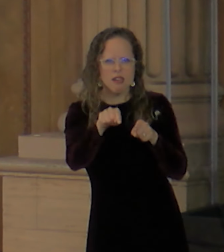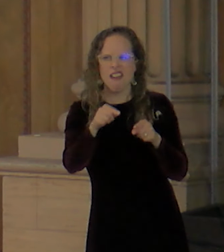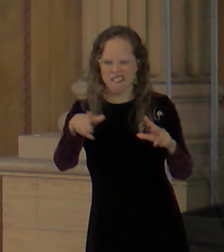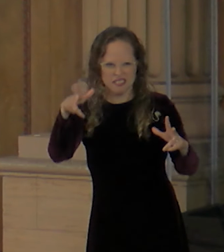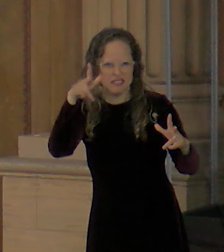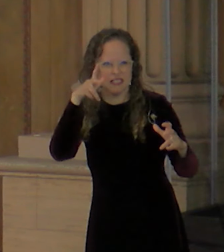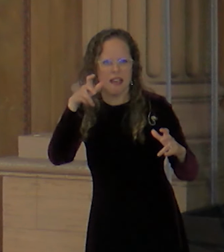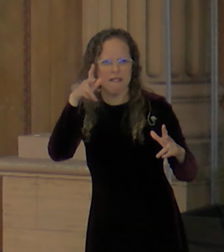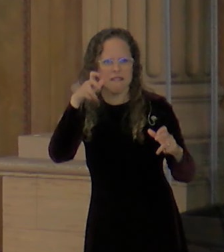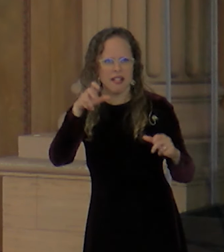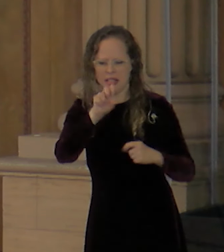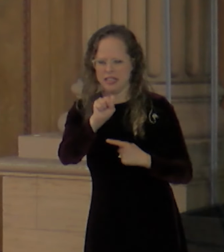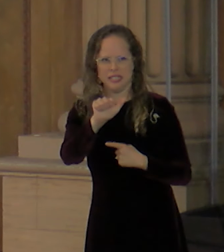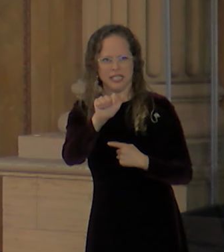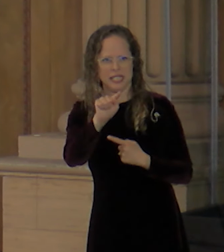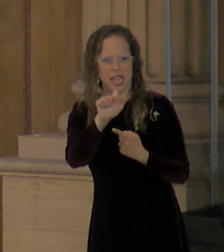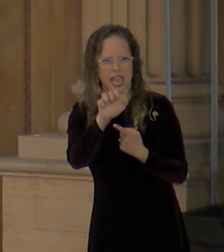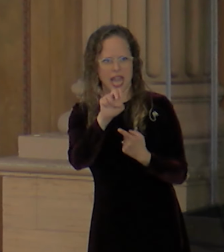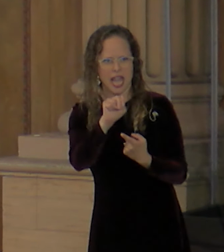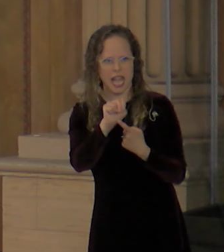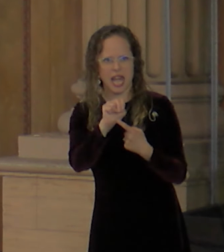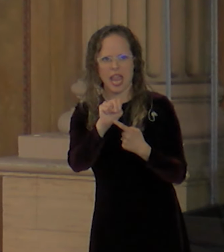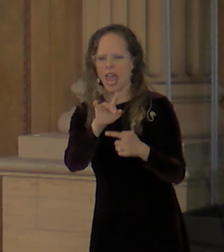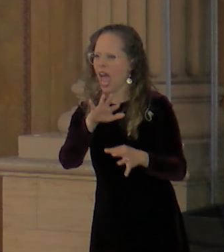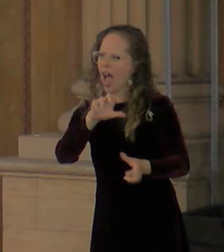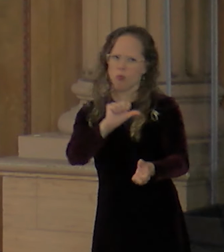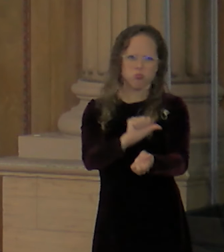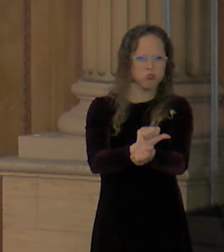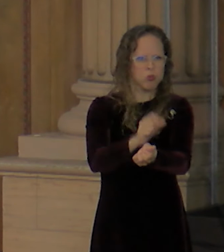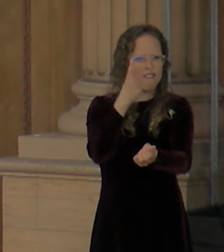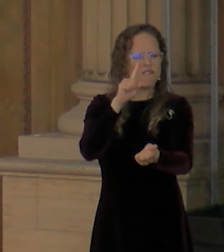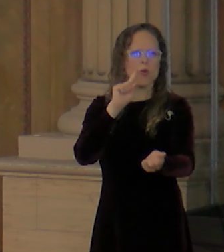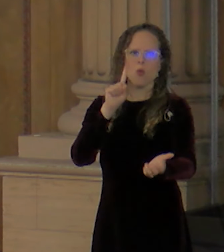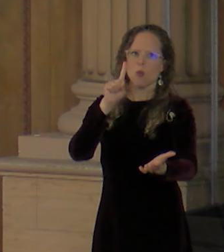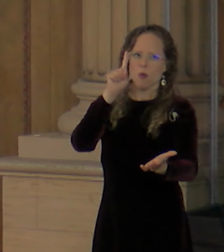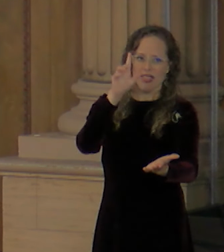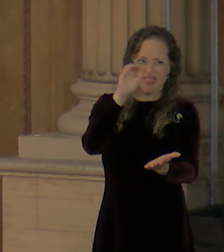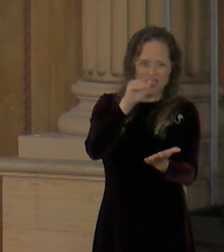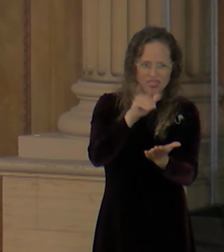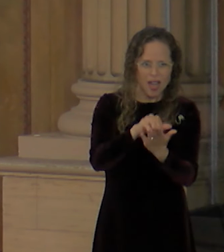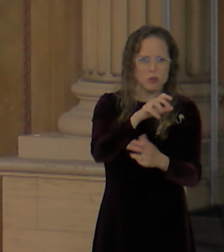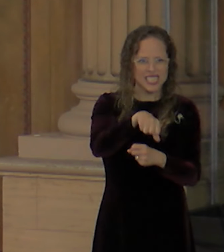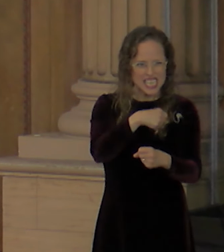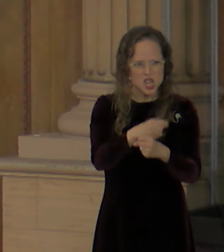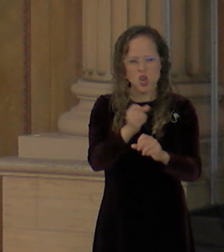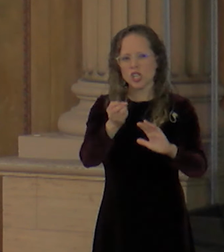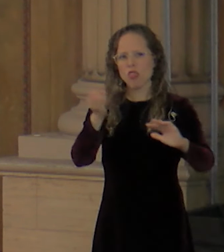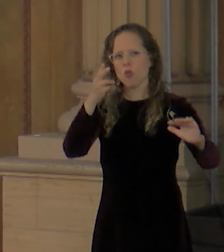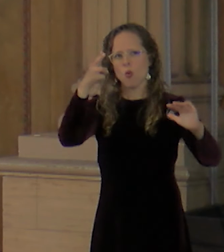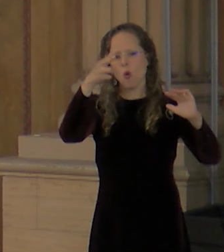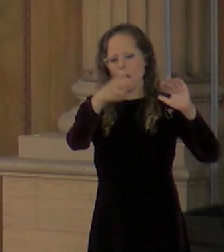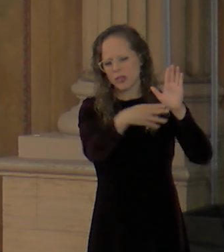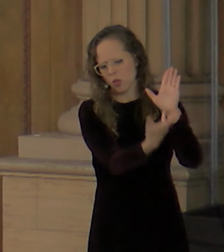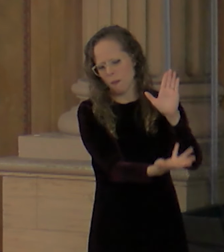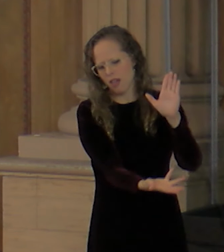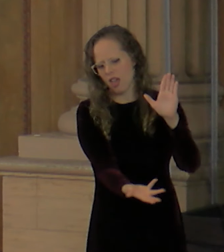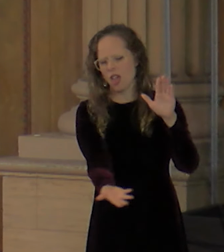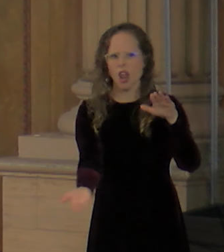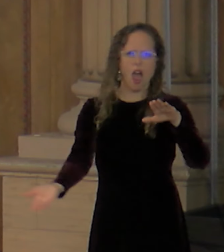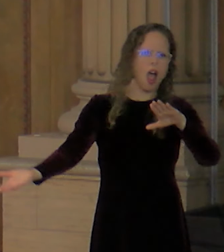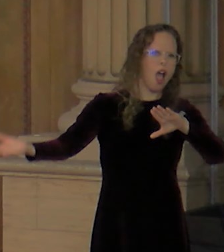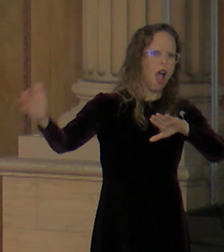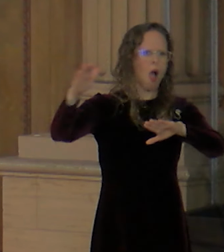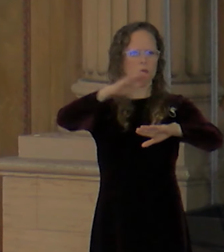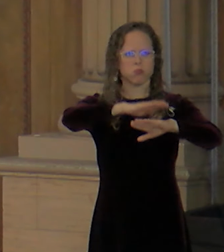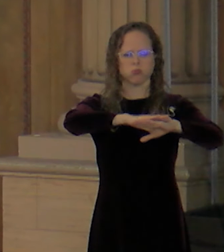and Satan, and bound him for 1,000 years, and threw him into the pit and shut it and sealed it over him, so that he might not